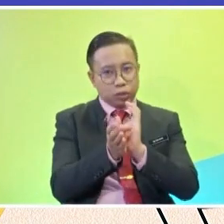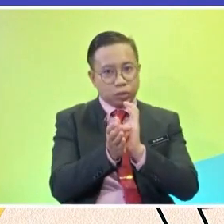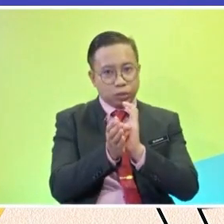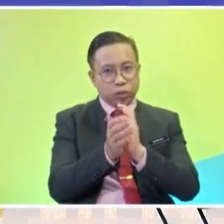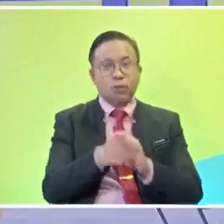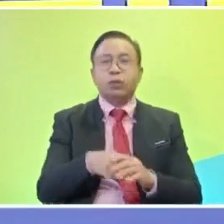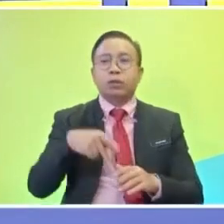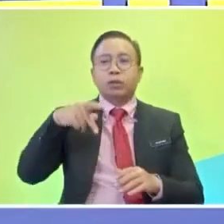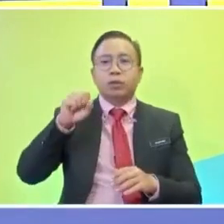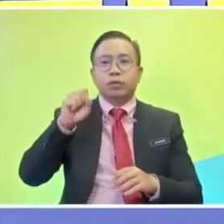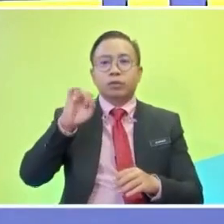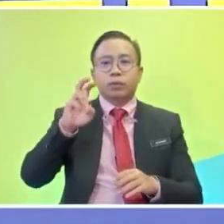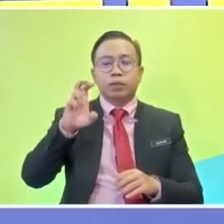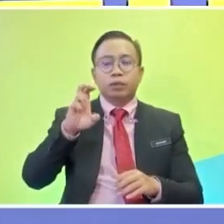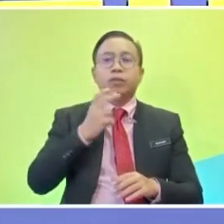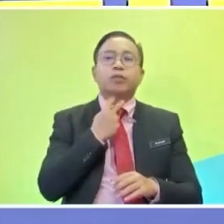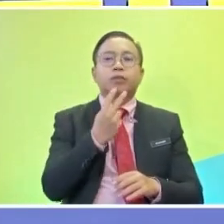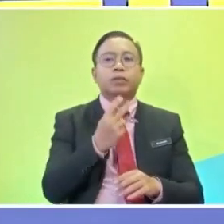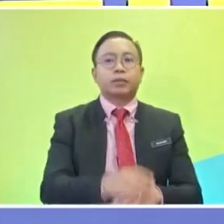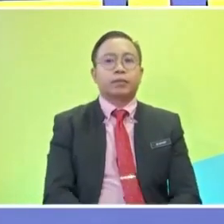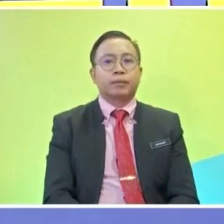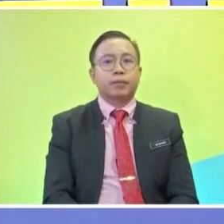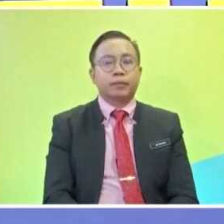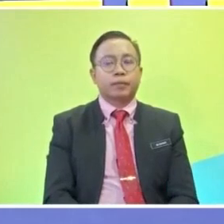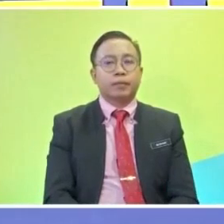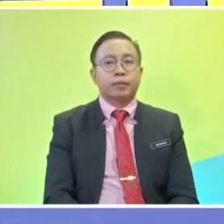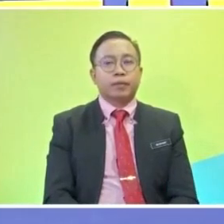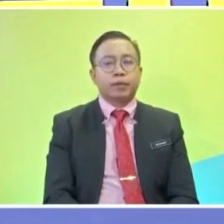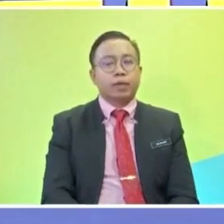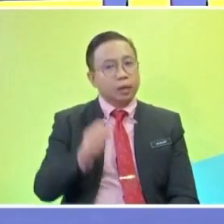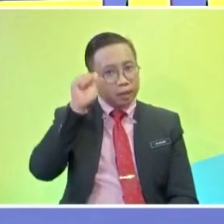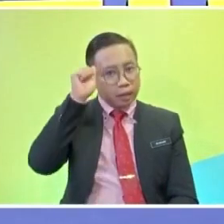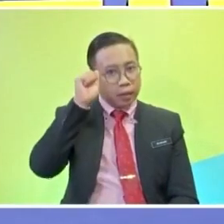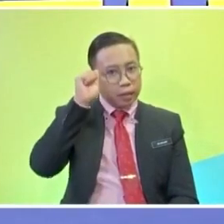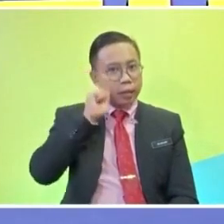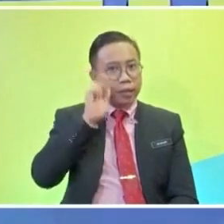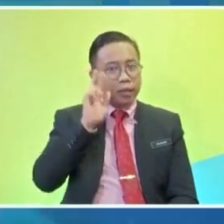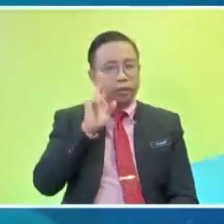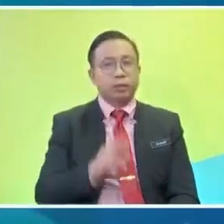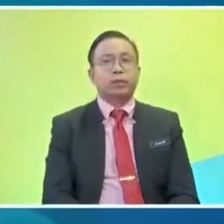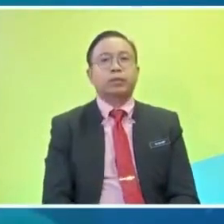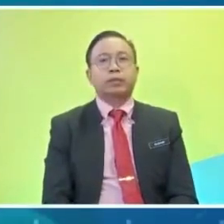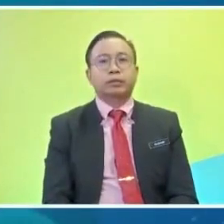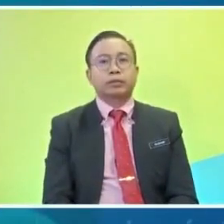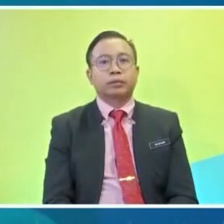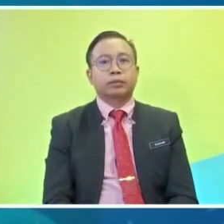passive voice, you can give me the sentence right away. Okay, Iris first and then Anselm. Iris?